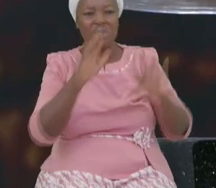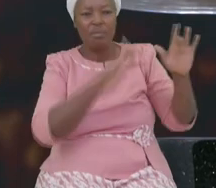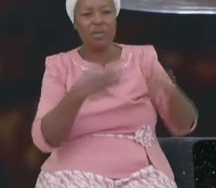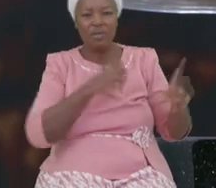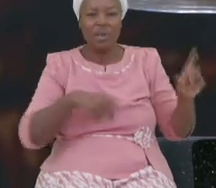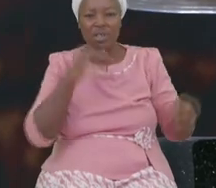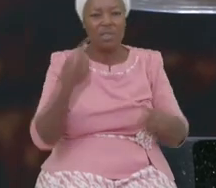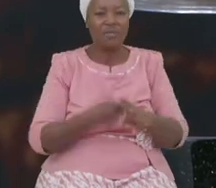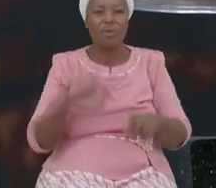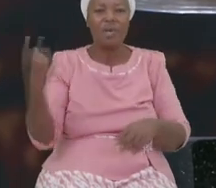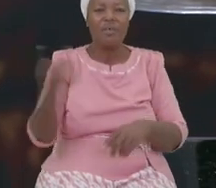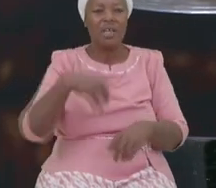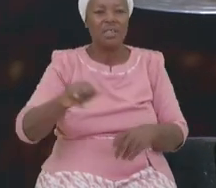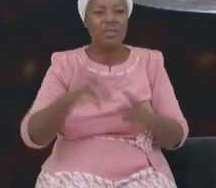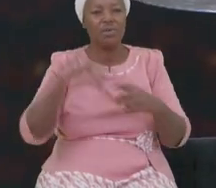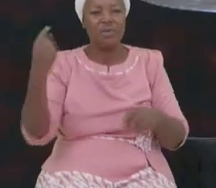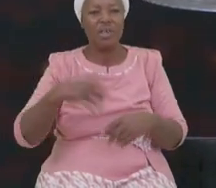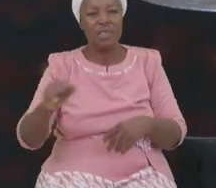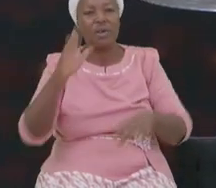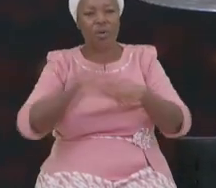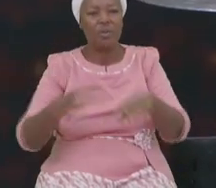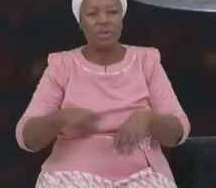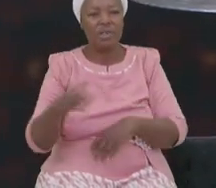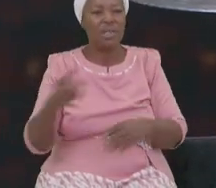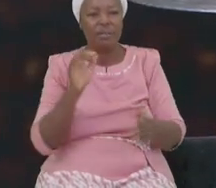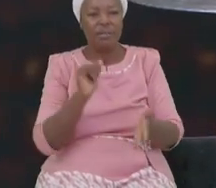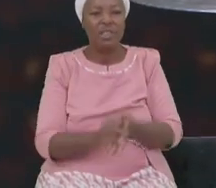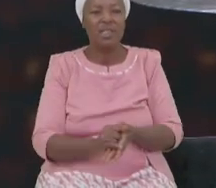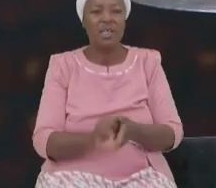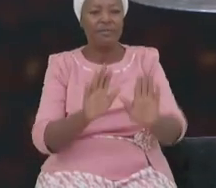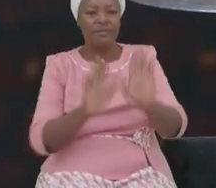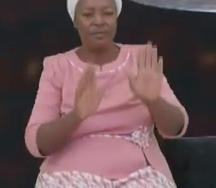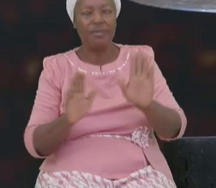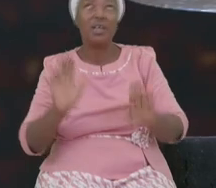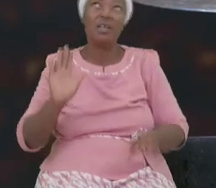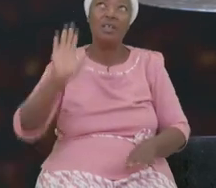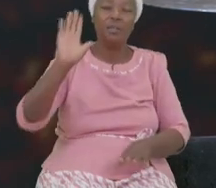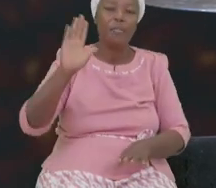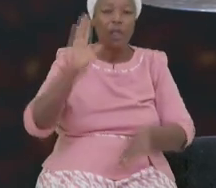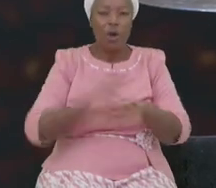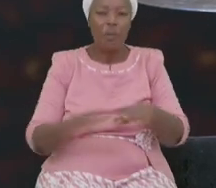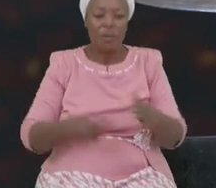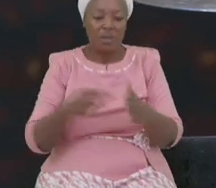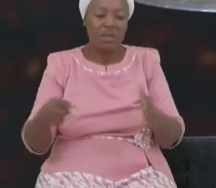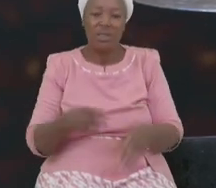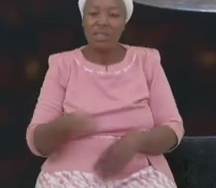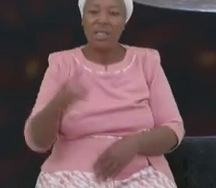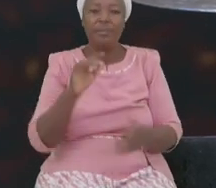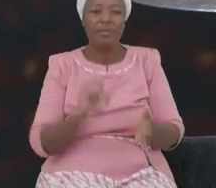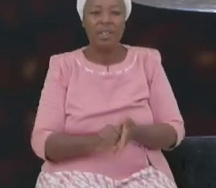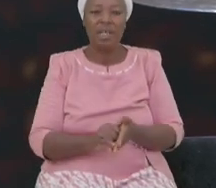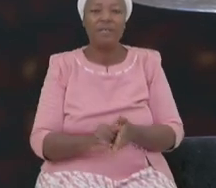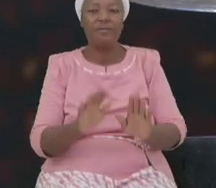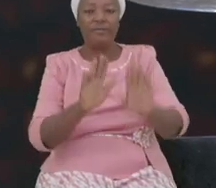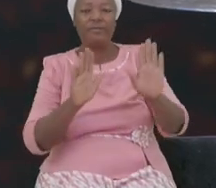everlasting to everlasting upon them that fear him, upon them that honor him, upon